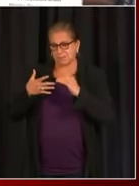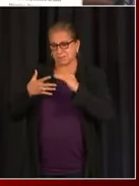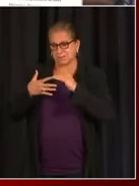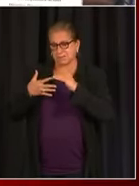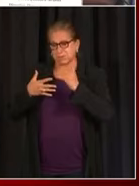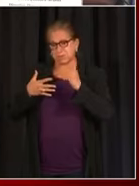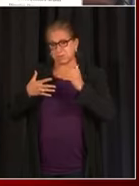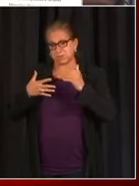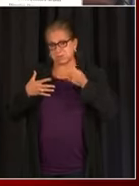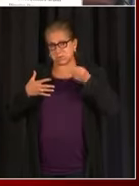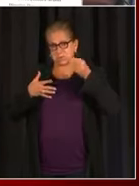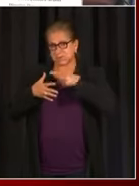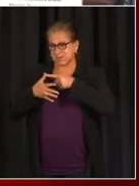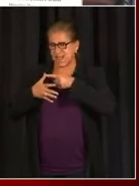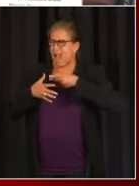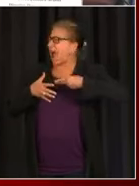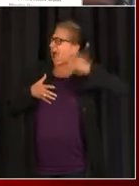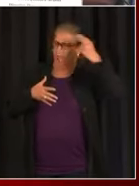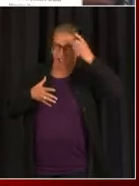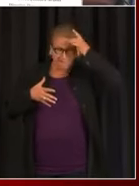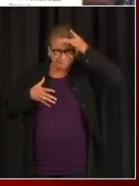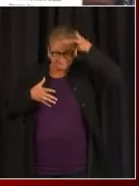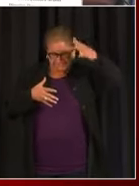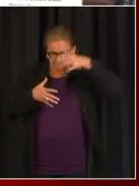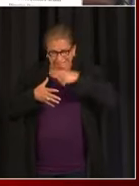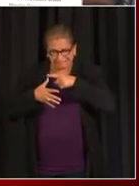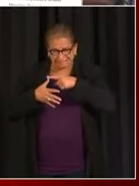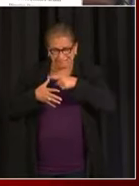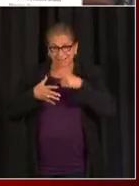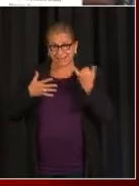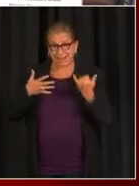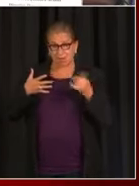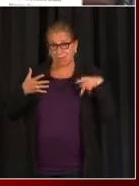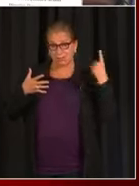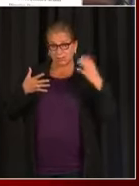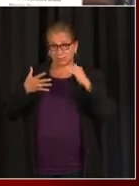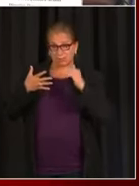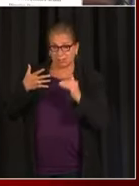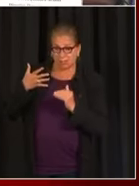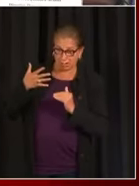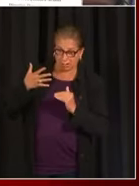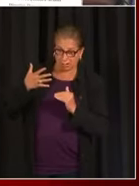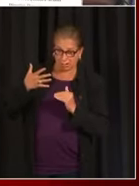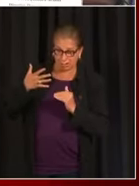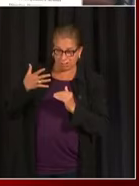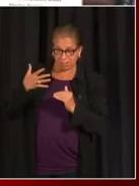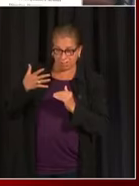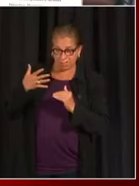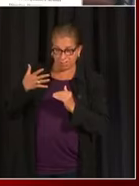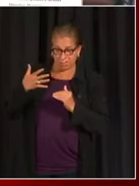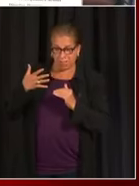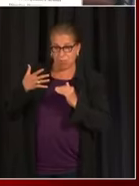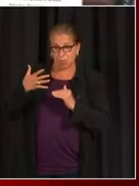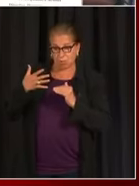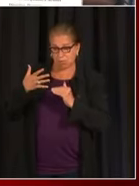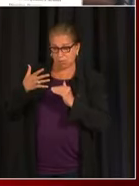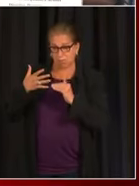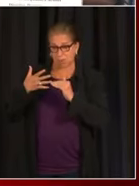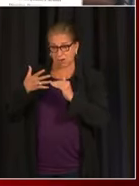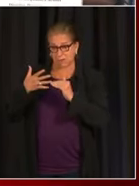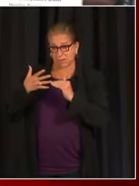to 3 categories of transmission: low, moderate, and substantial. As such, there